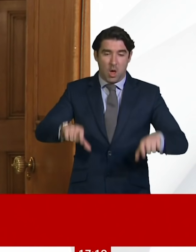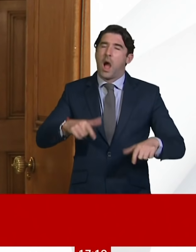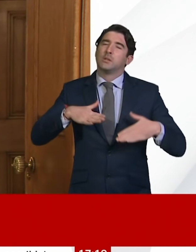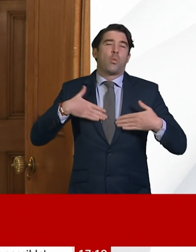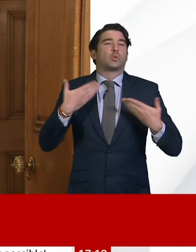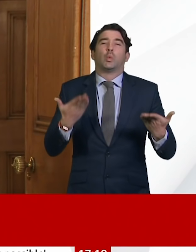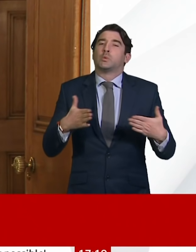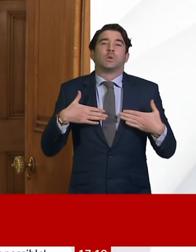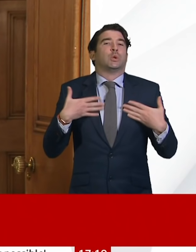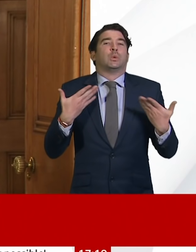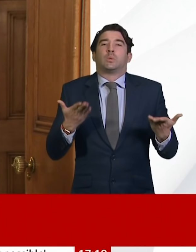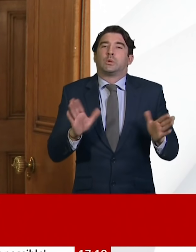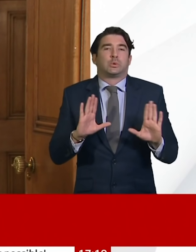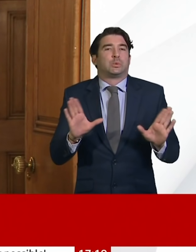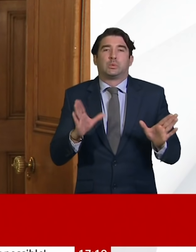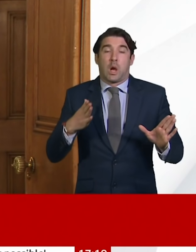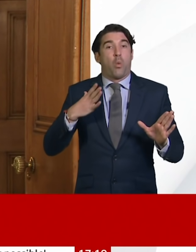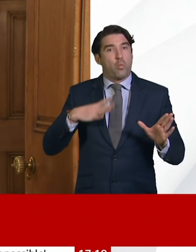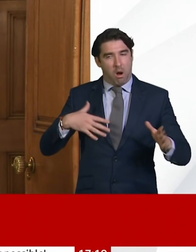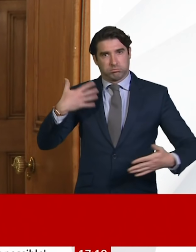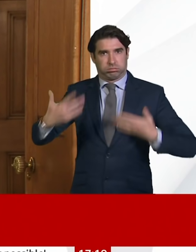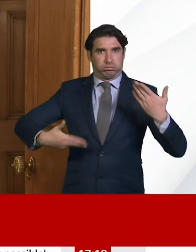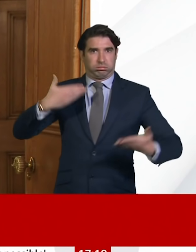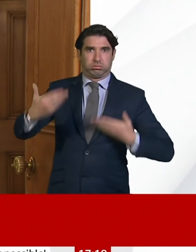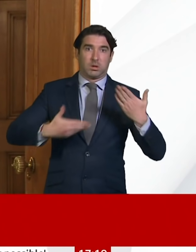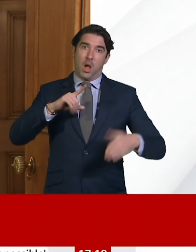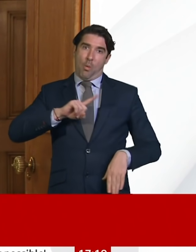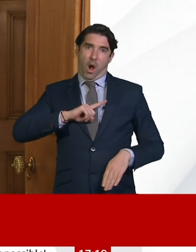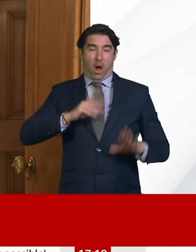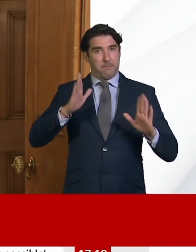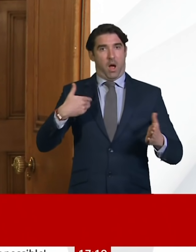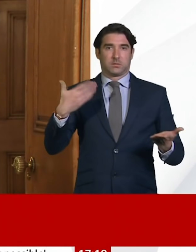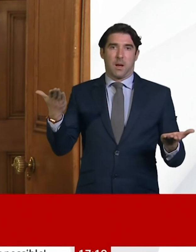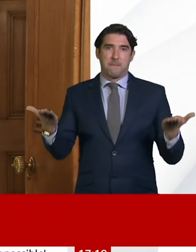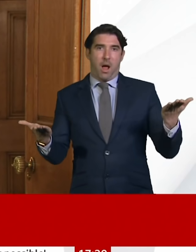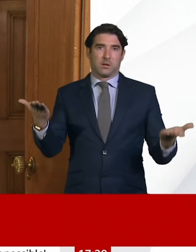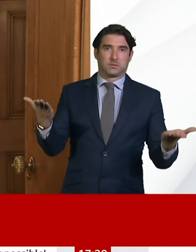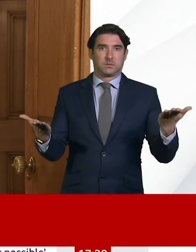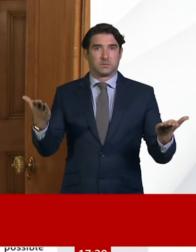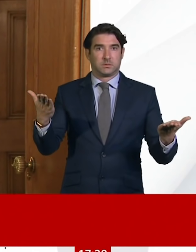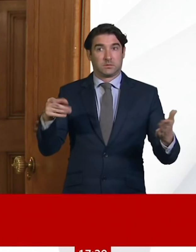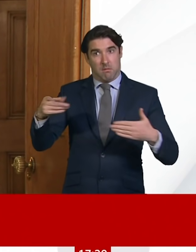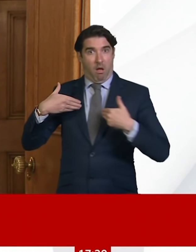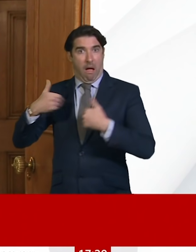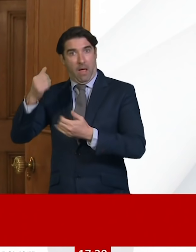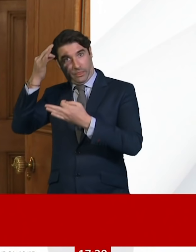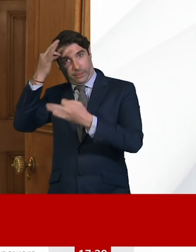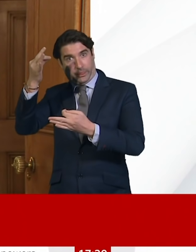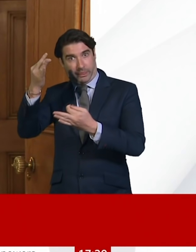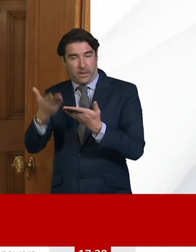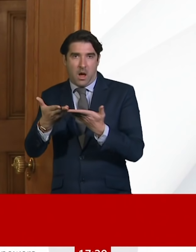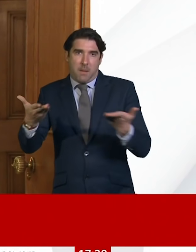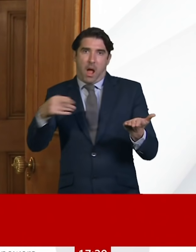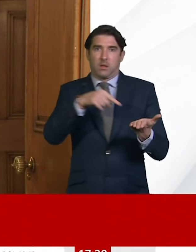want to keep the economy moving. We want to keep young people, pupils